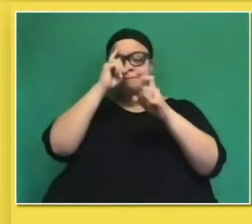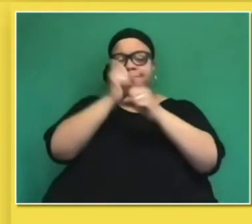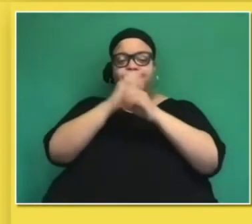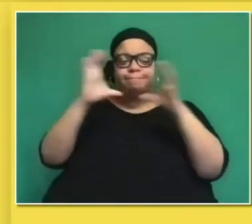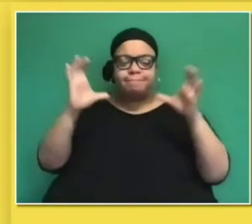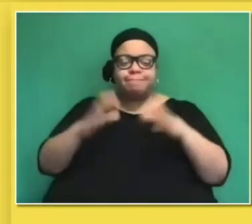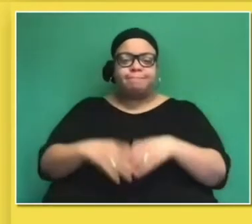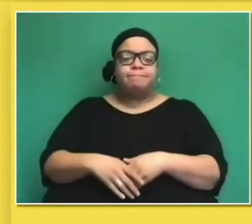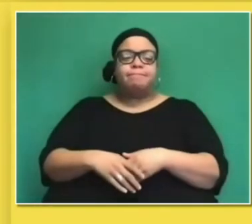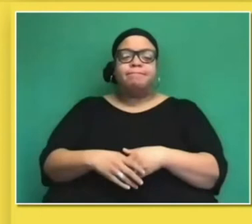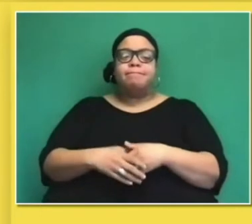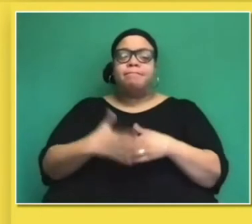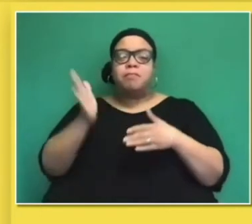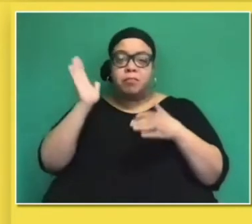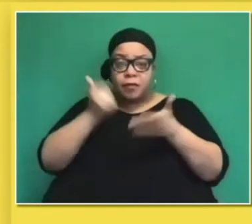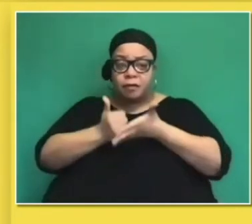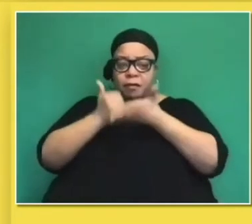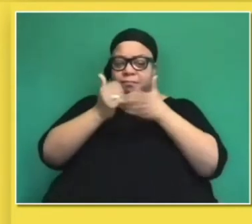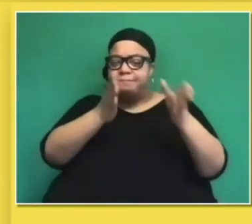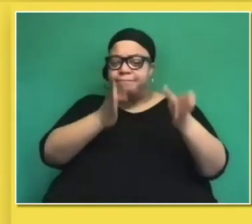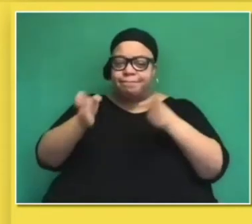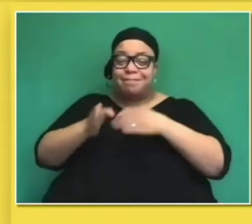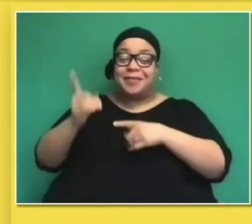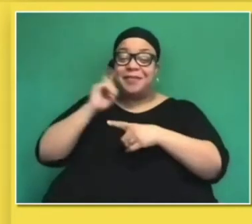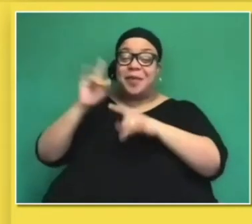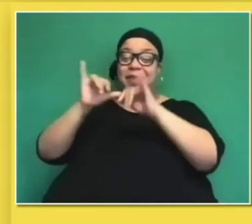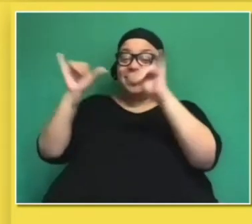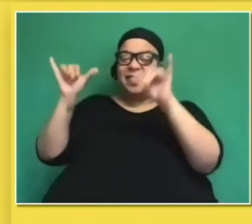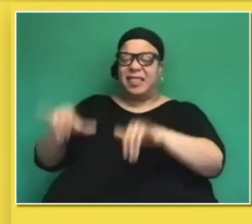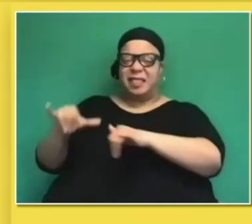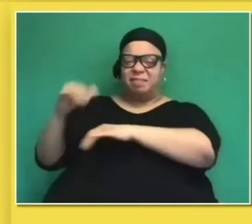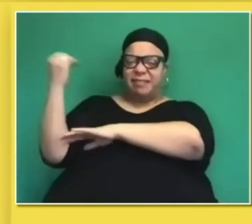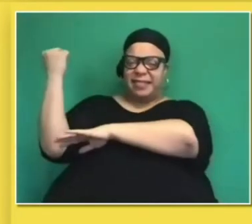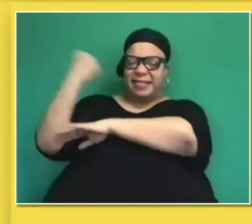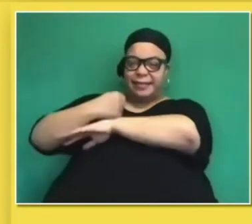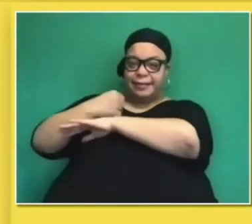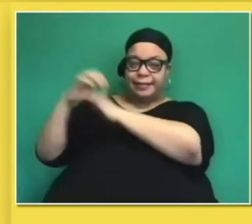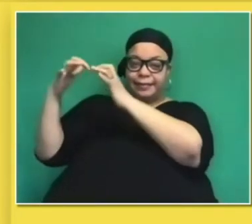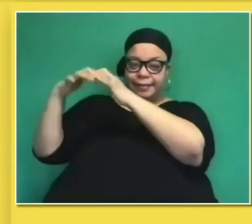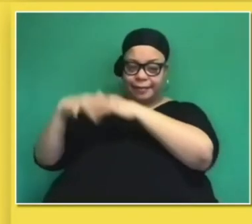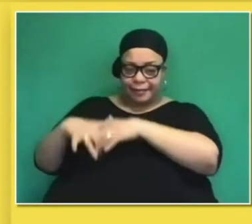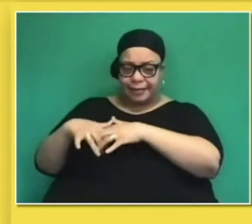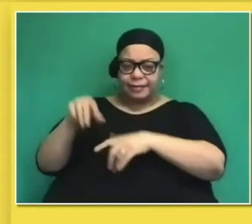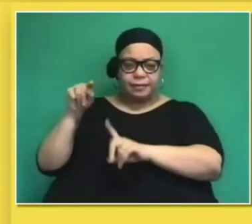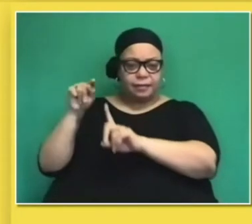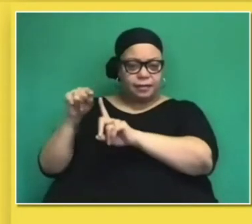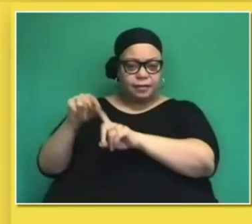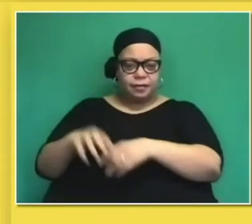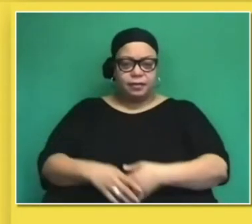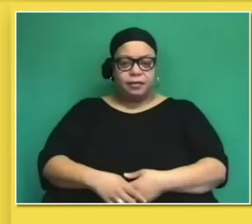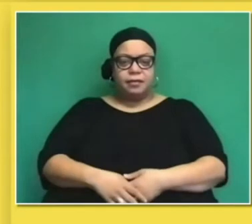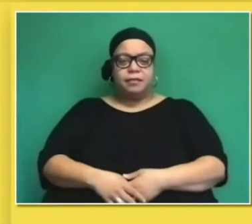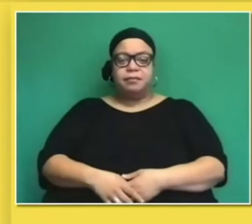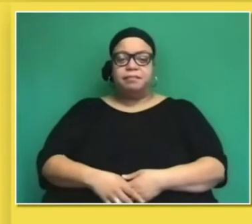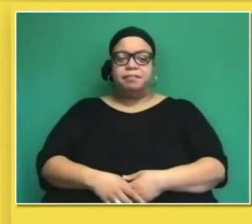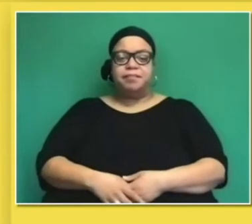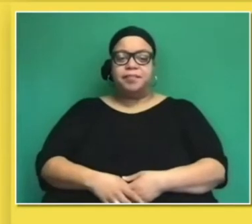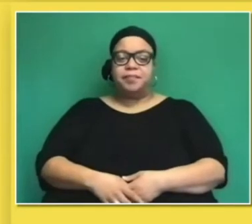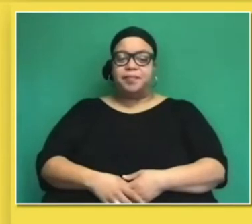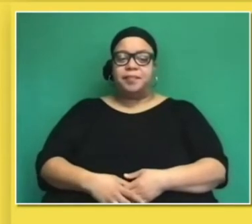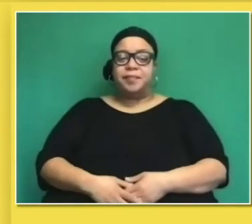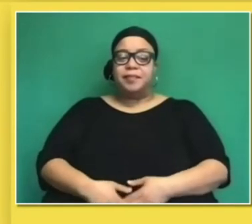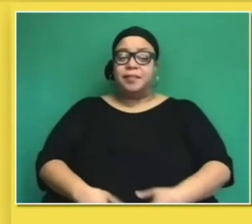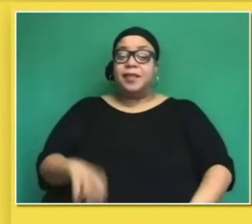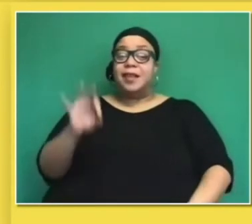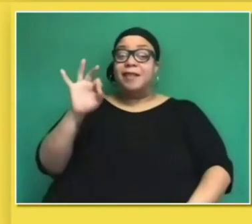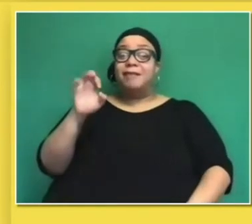entire situation. And he said that and didn't even have the right to vote. And people were enslaved. And all year long, we've been saying